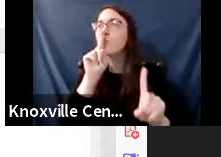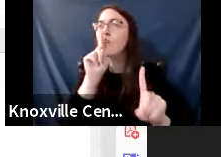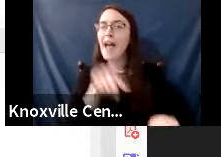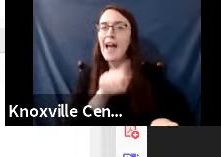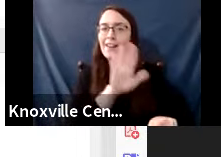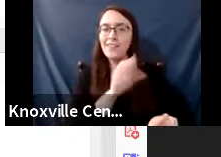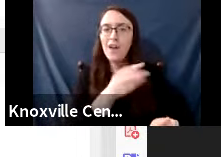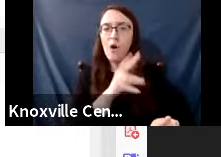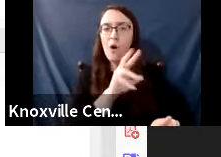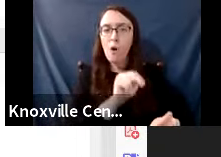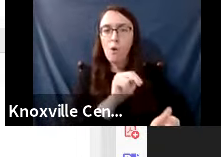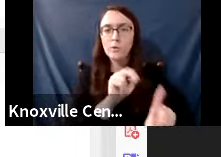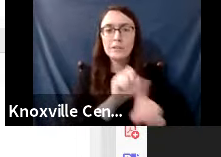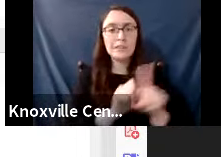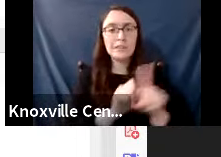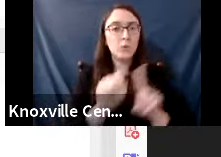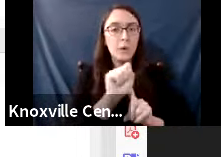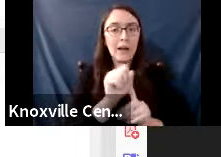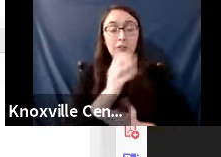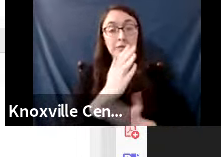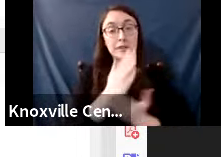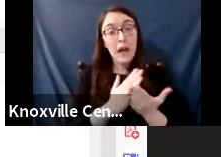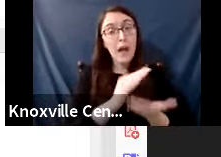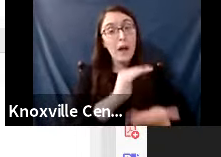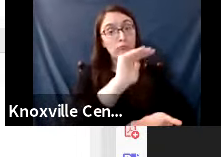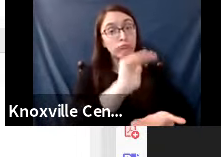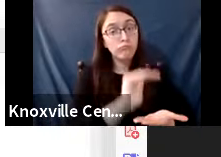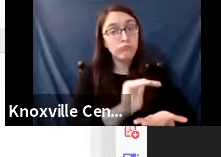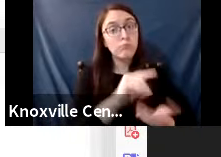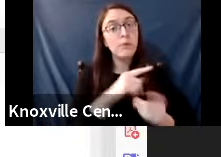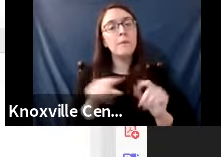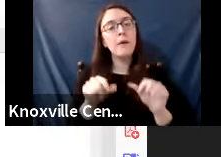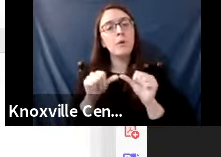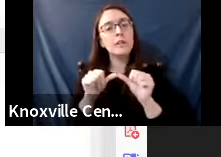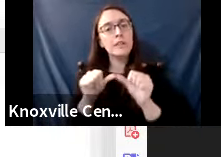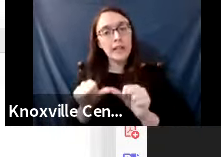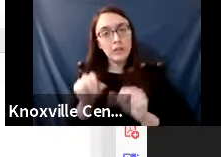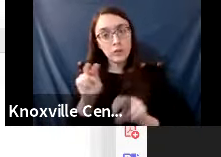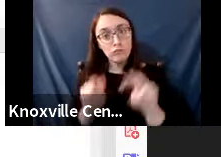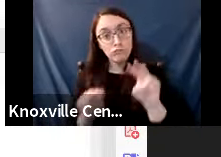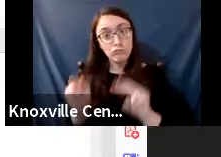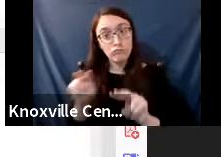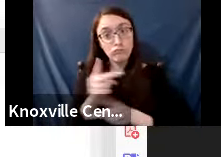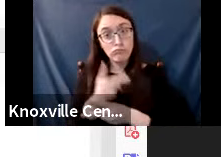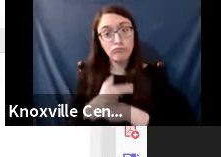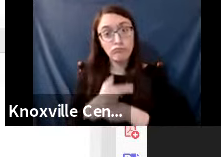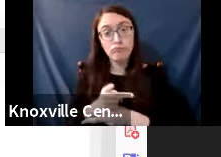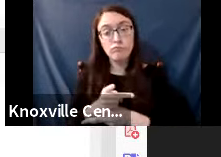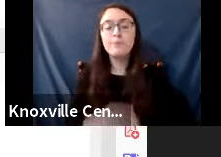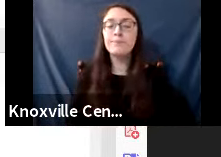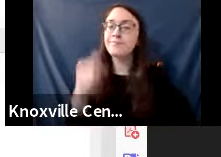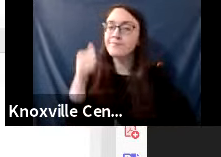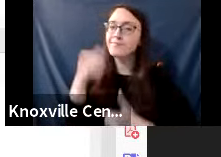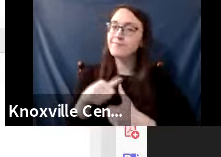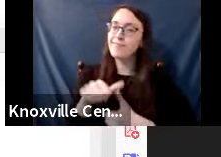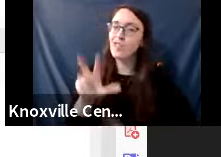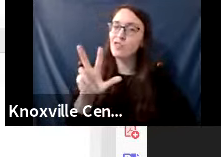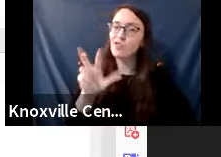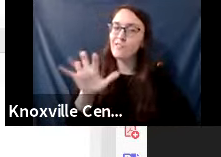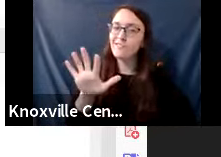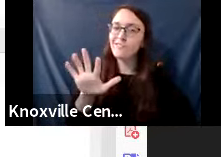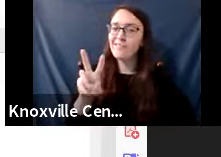relaxed, and we continue to look at those things. Now, again, 352 patients. We